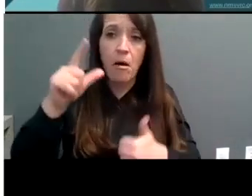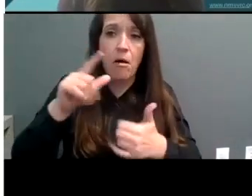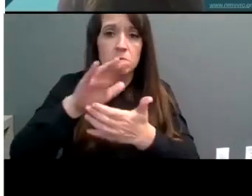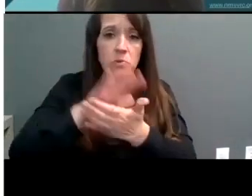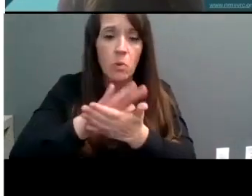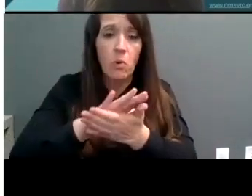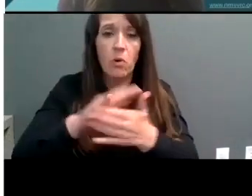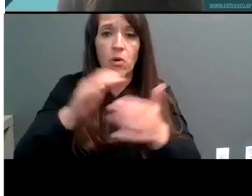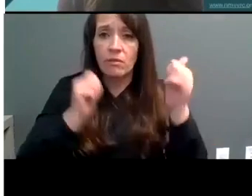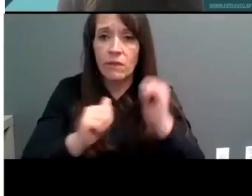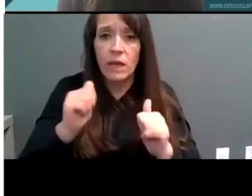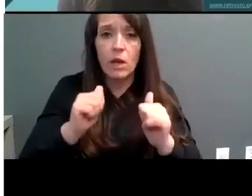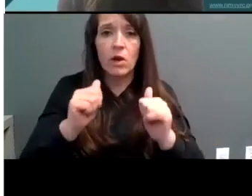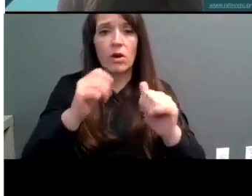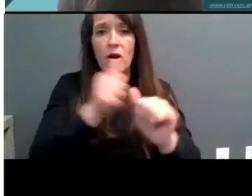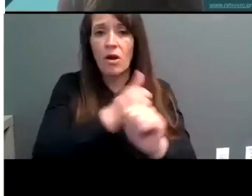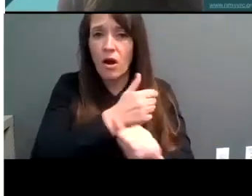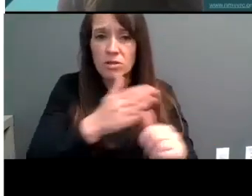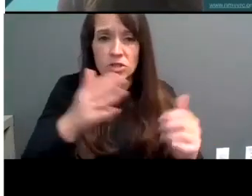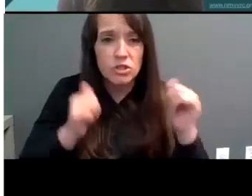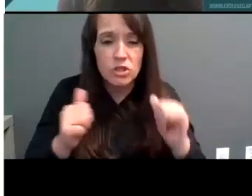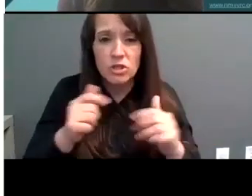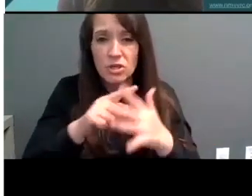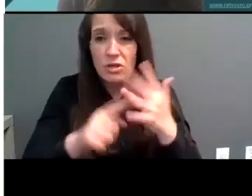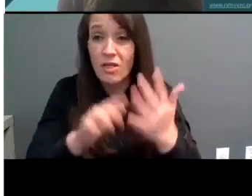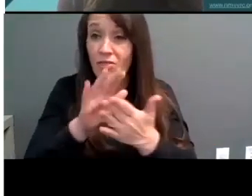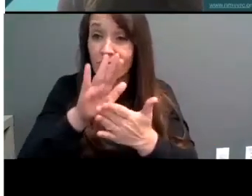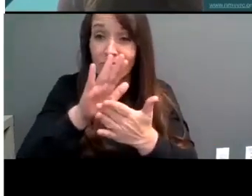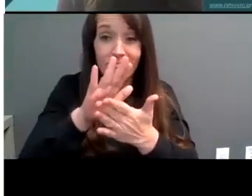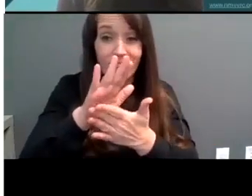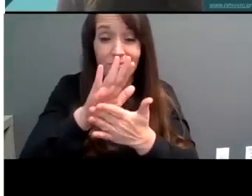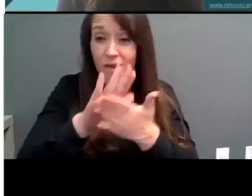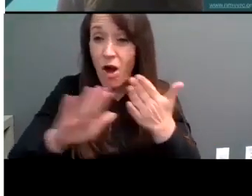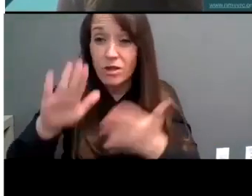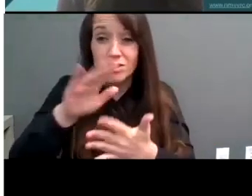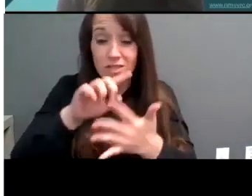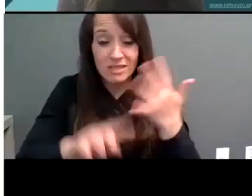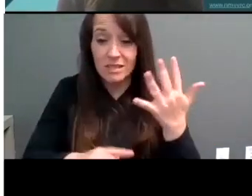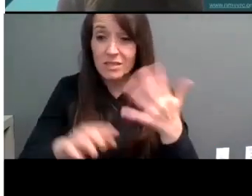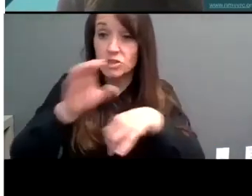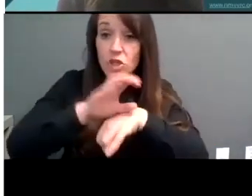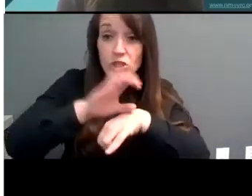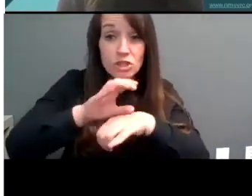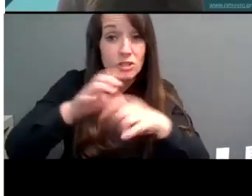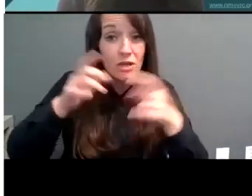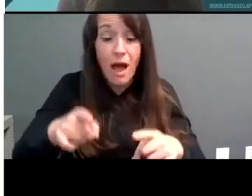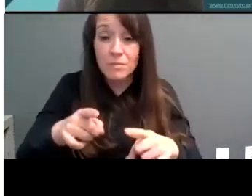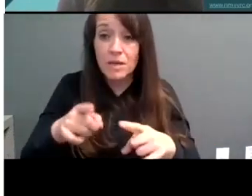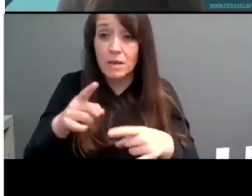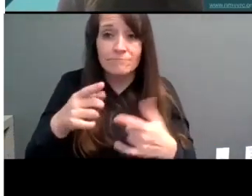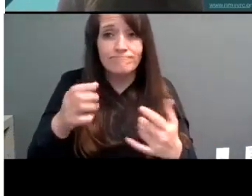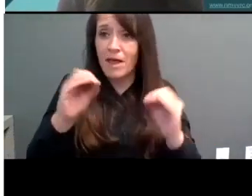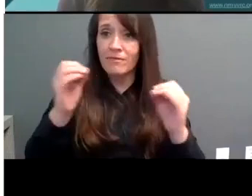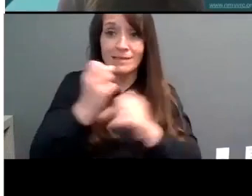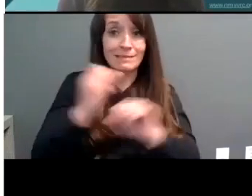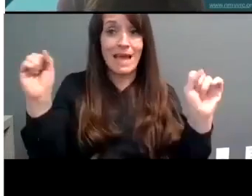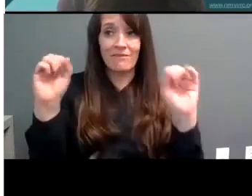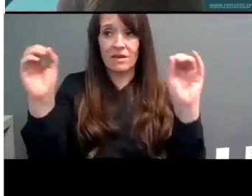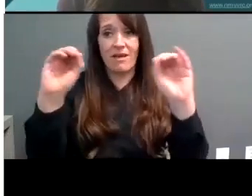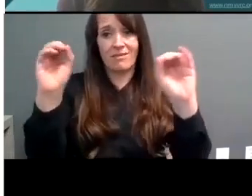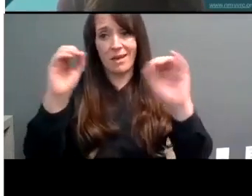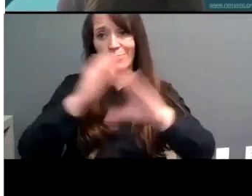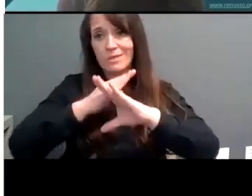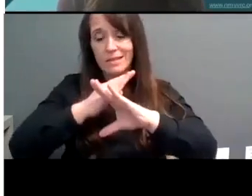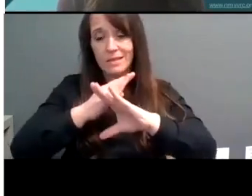schools, colleges. It seemed like nothing and no one was immune. Each time another shooting happened, more people were suddenly